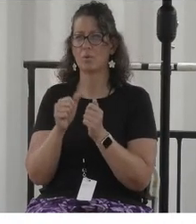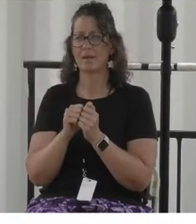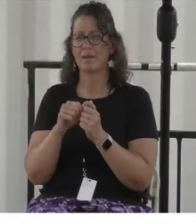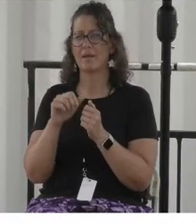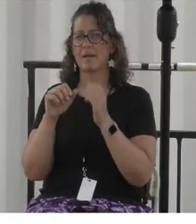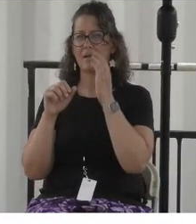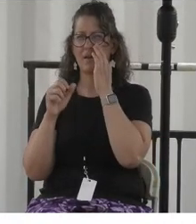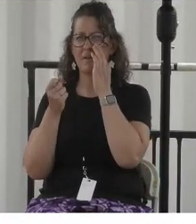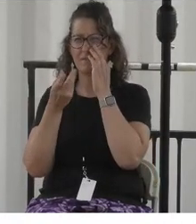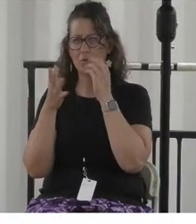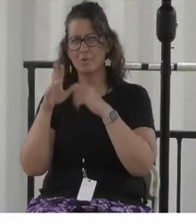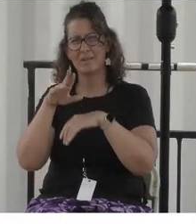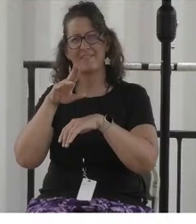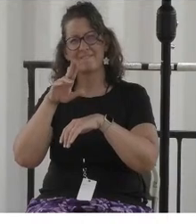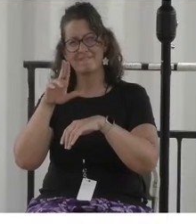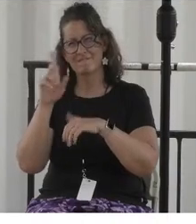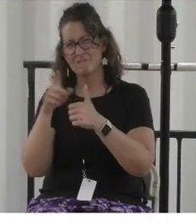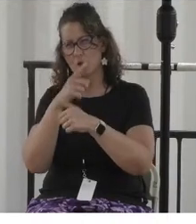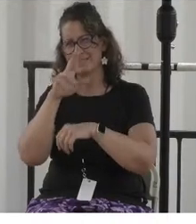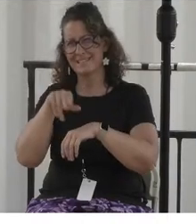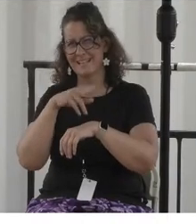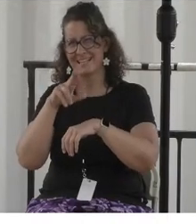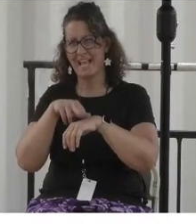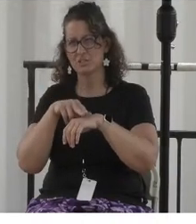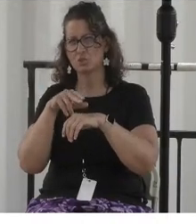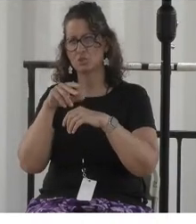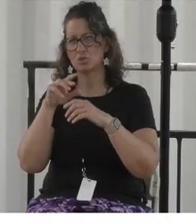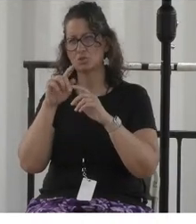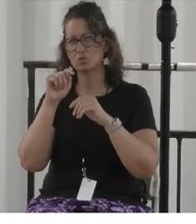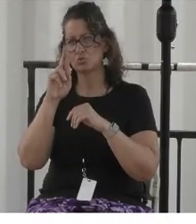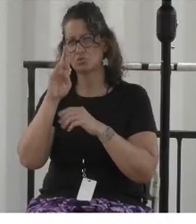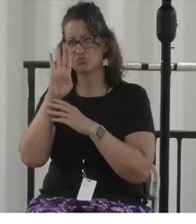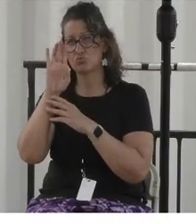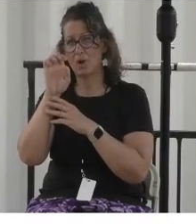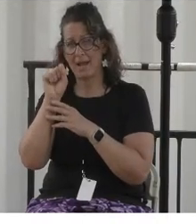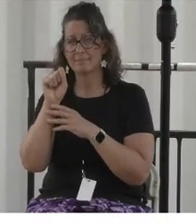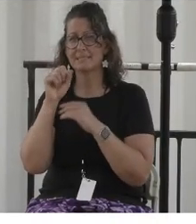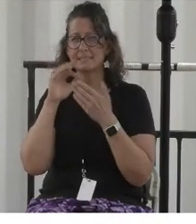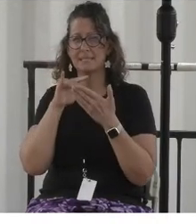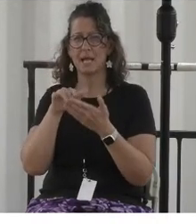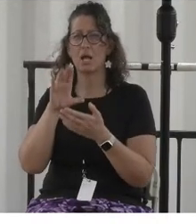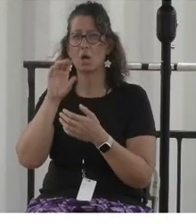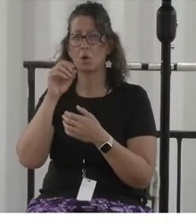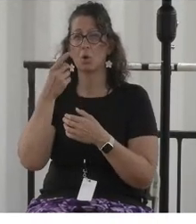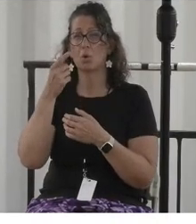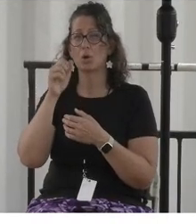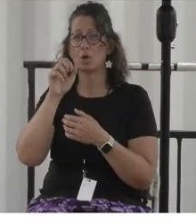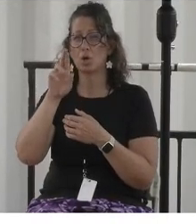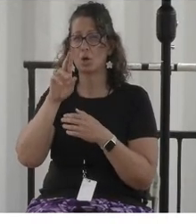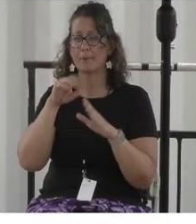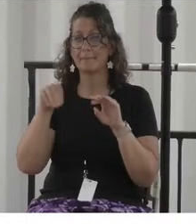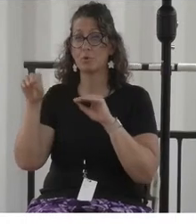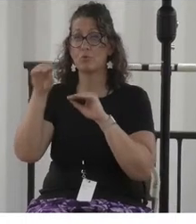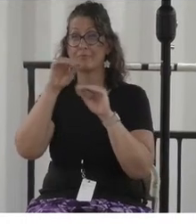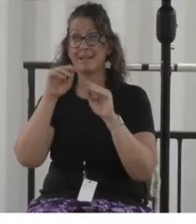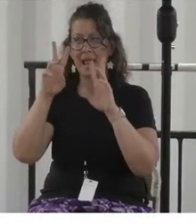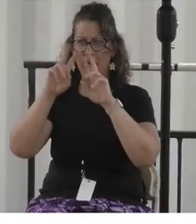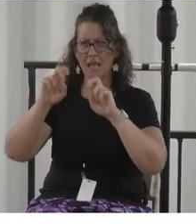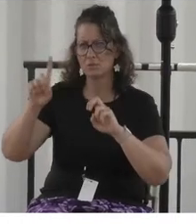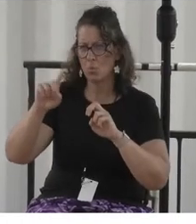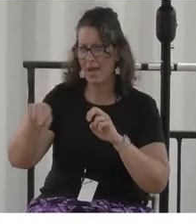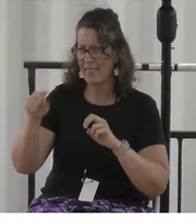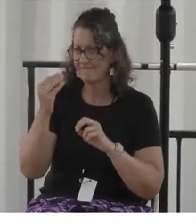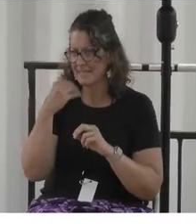and a number of First Nations tribes who are studying cougar movement throughout the state and analyzing where they're